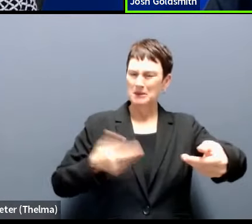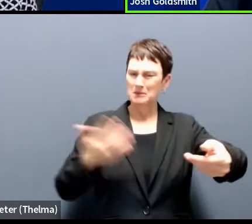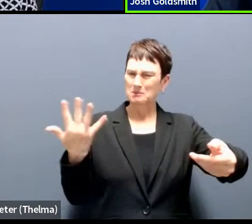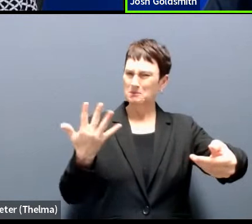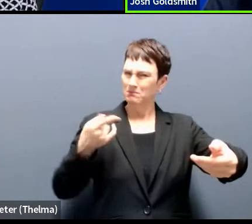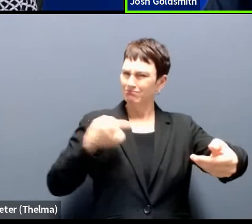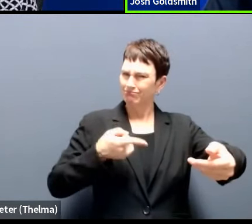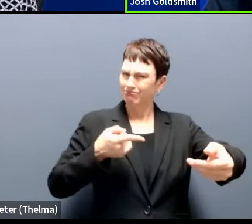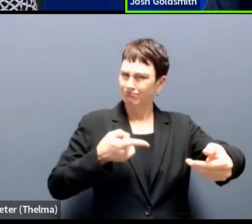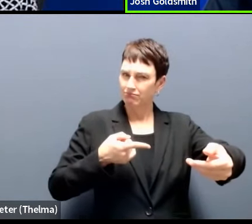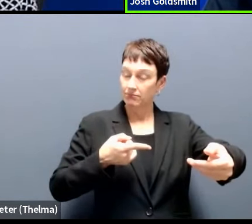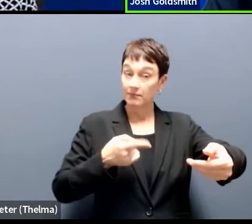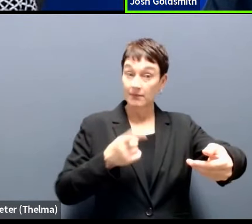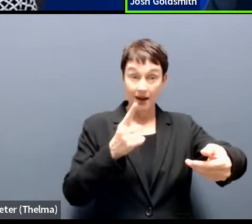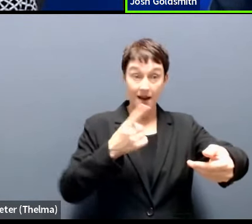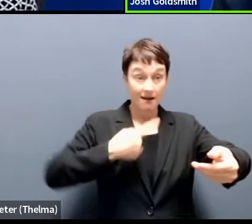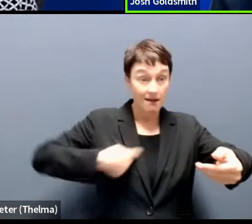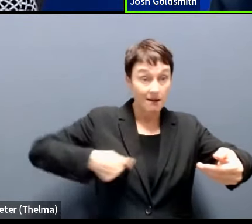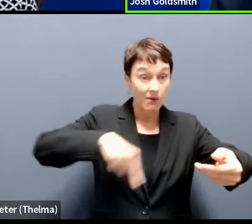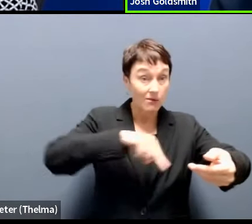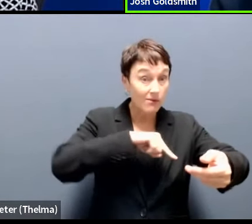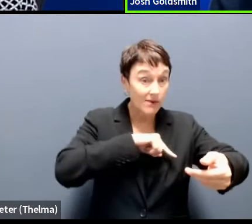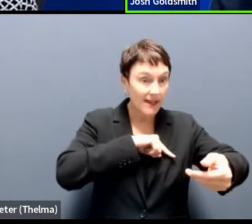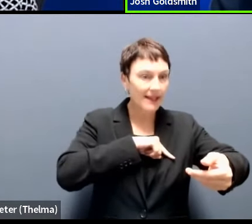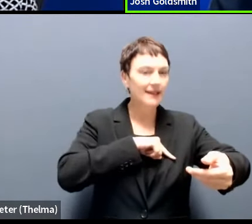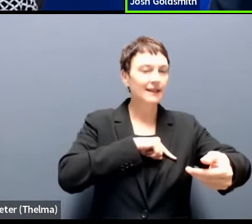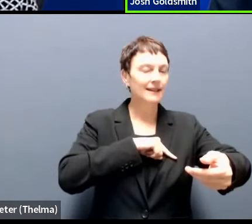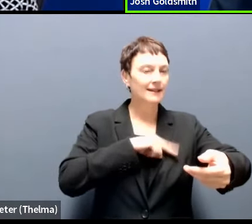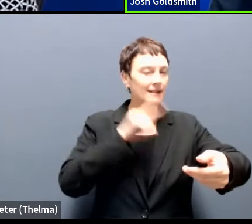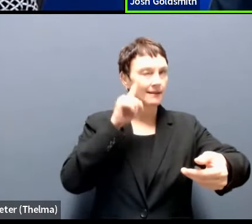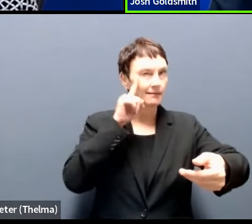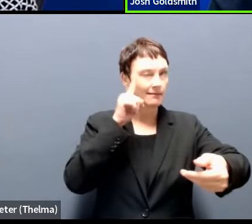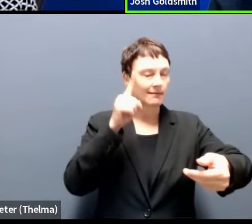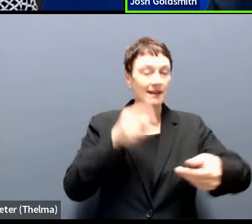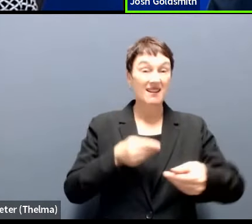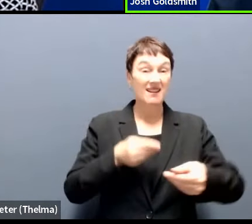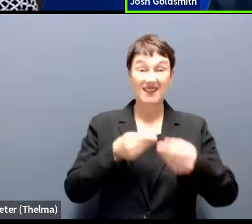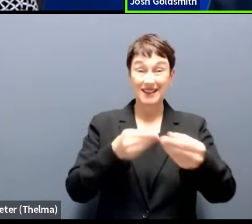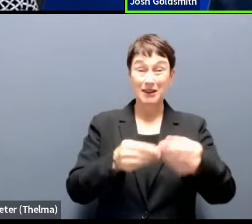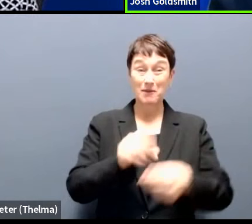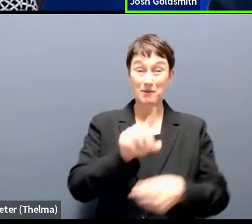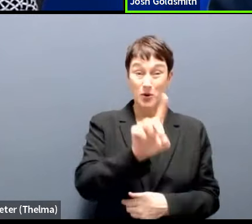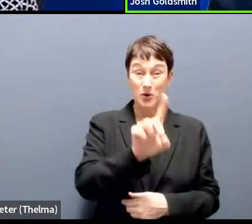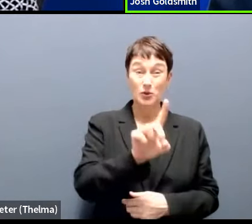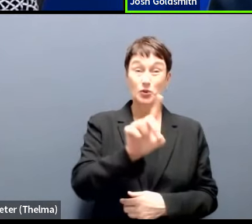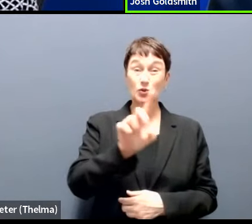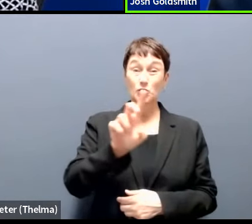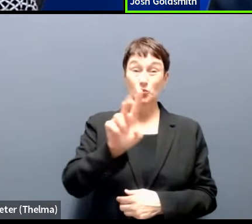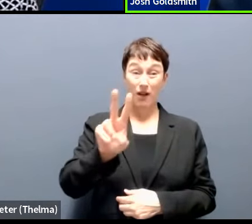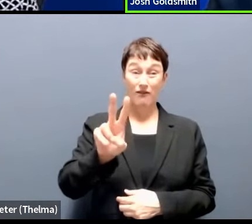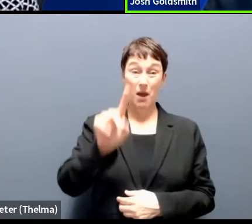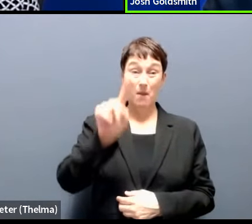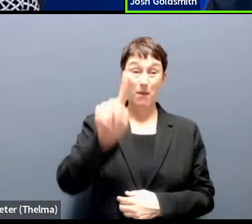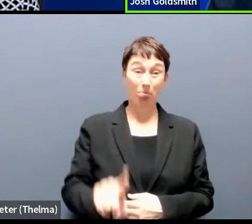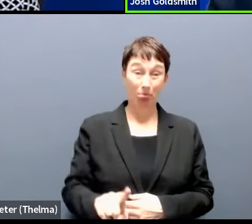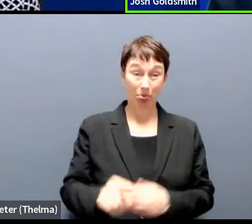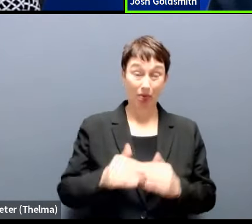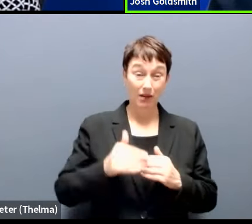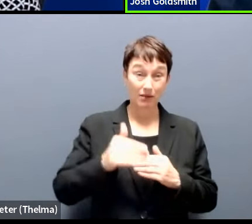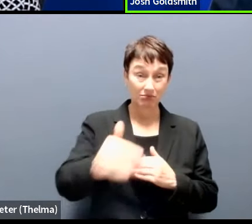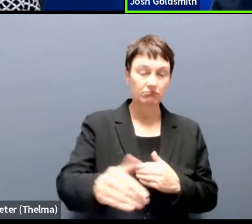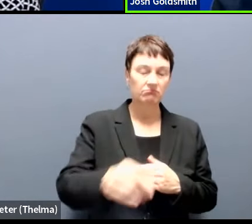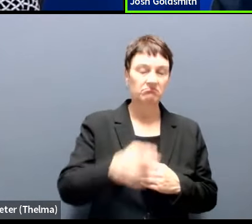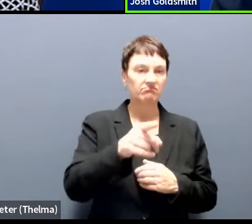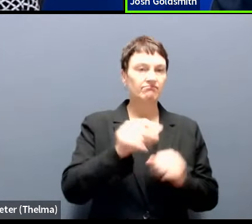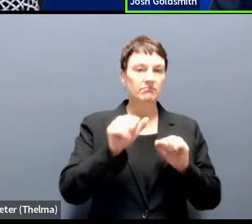way of offering extended access, 12 months access to the replays of the sessions, which are free